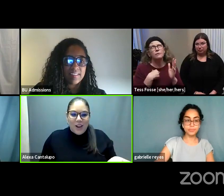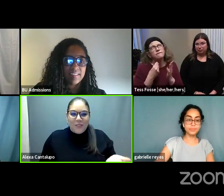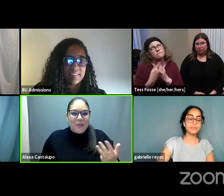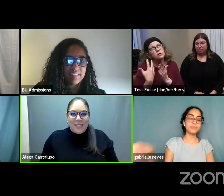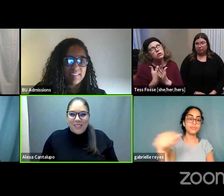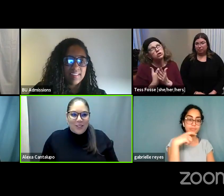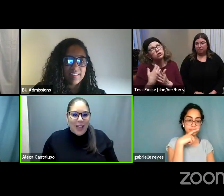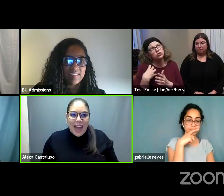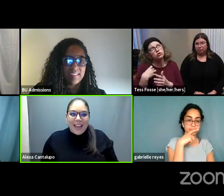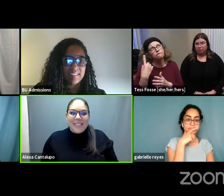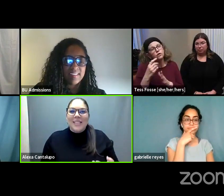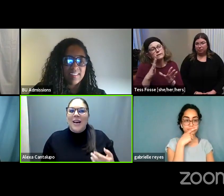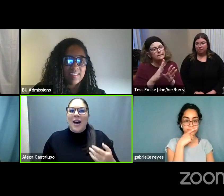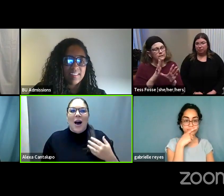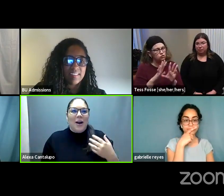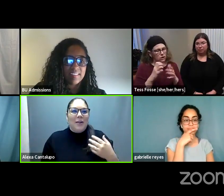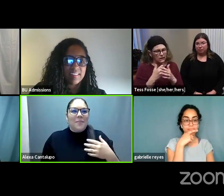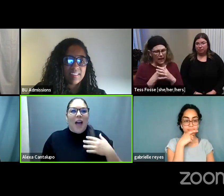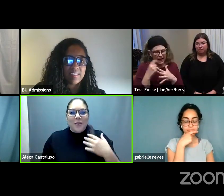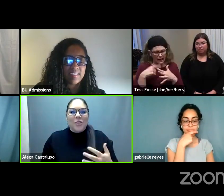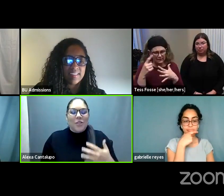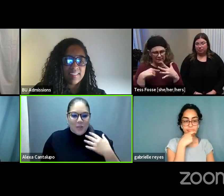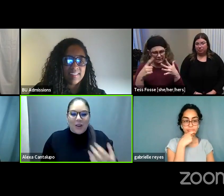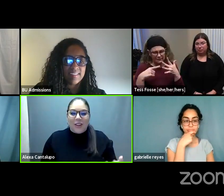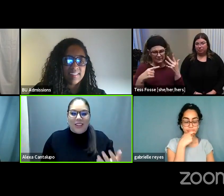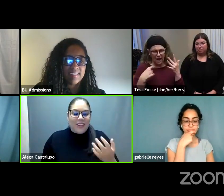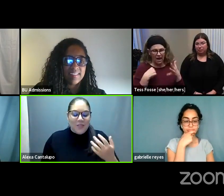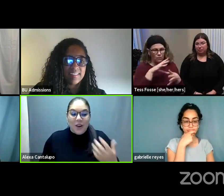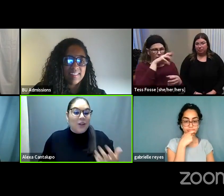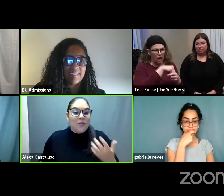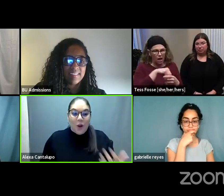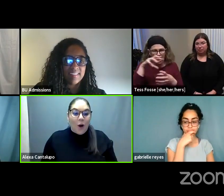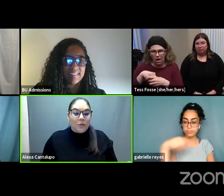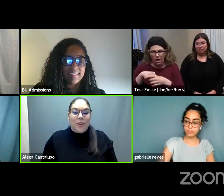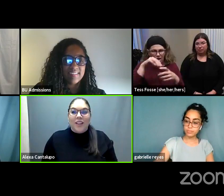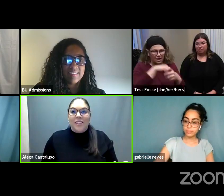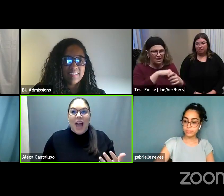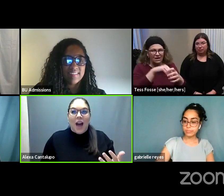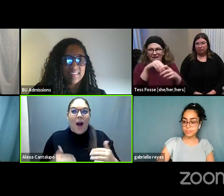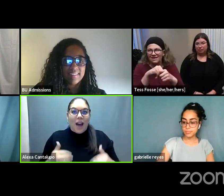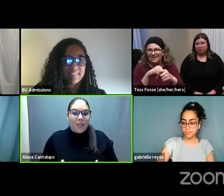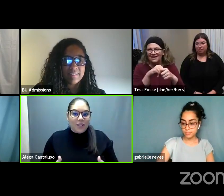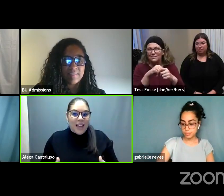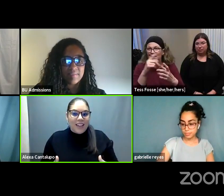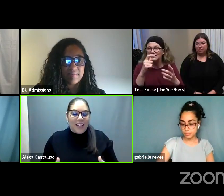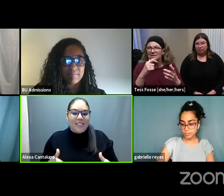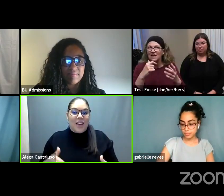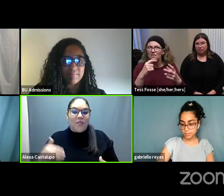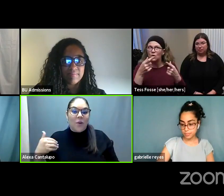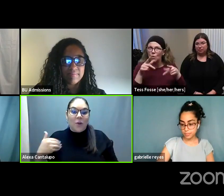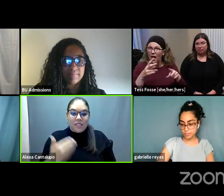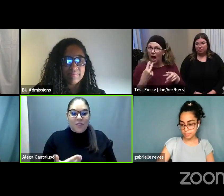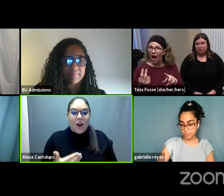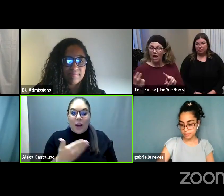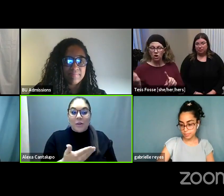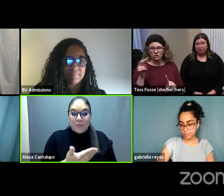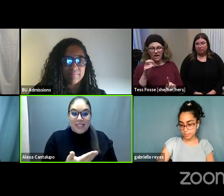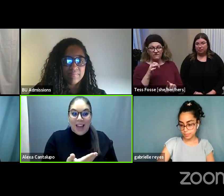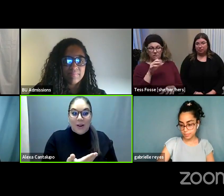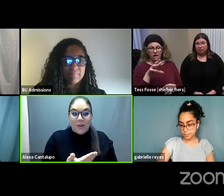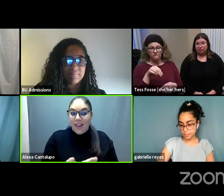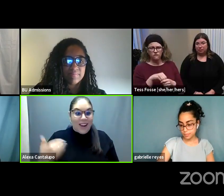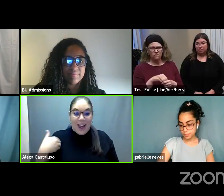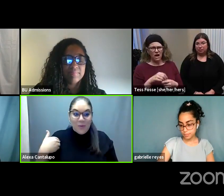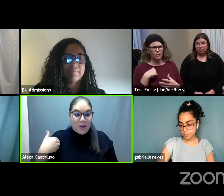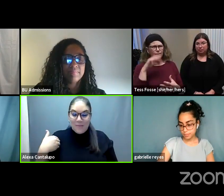fundraising chair for my senior class. I was just very, very involved, because how I looked at it is that if I wasn't involved, I was